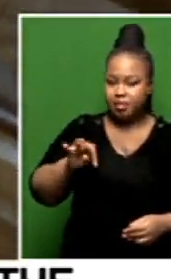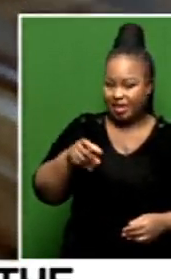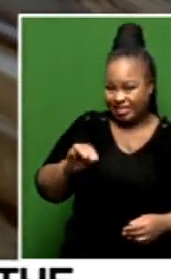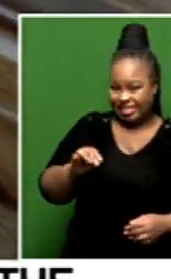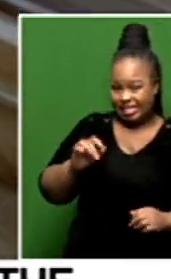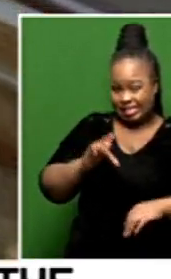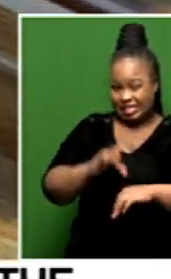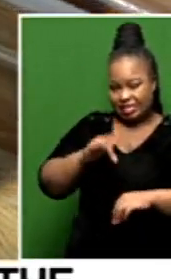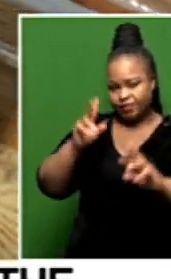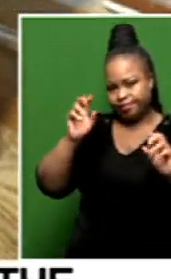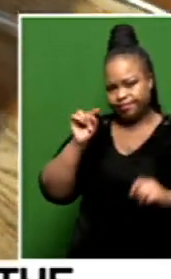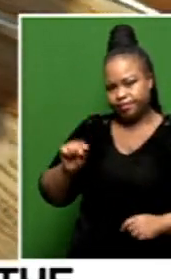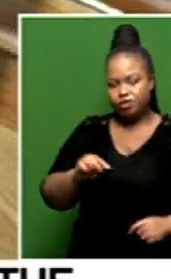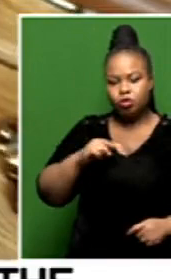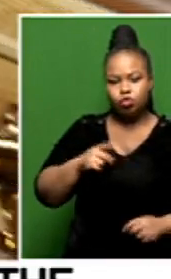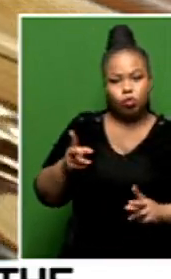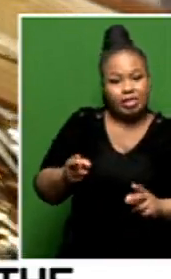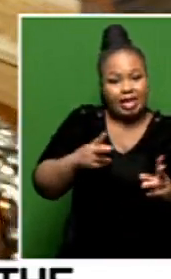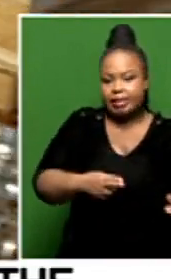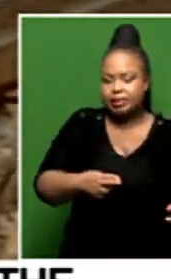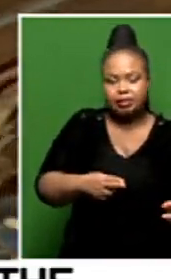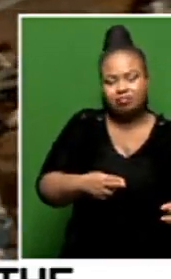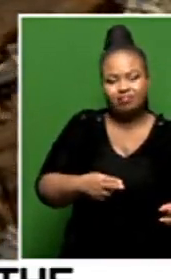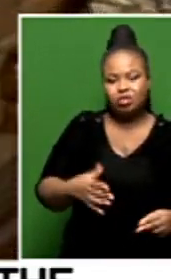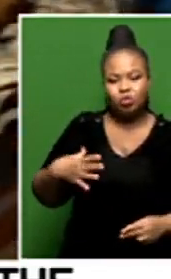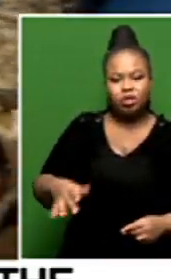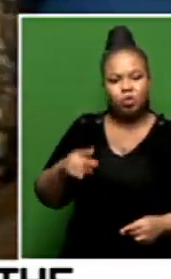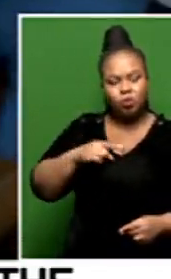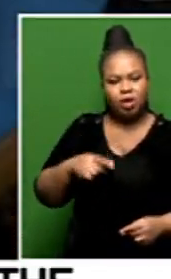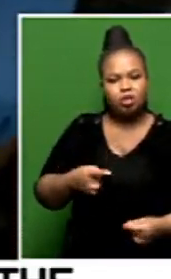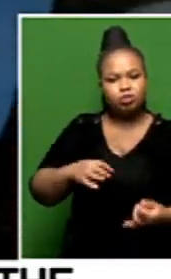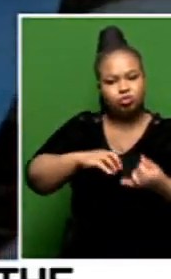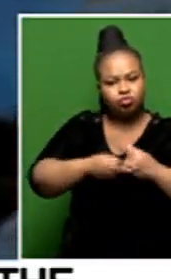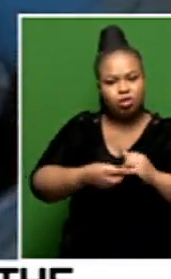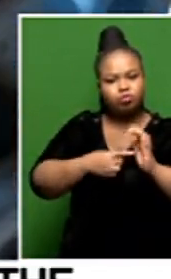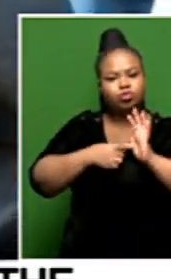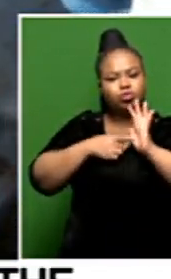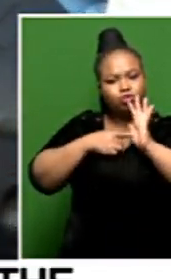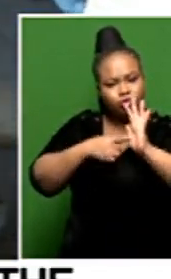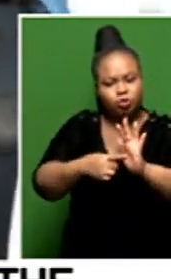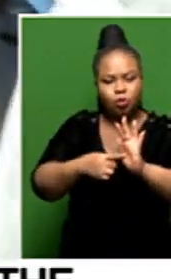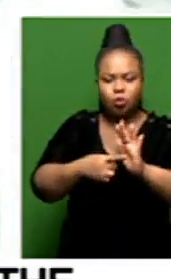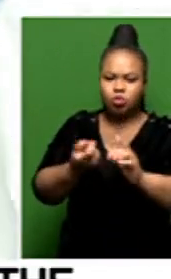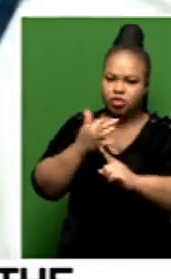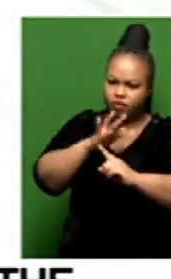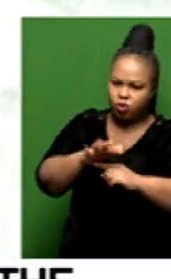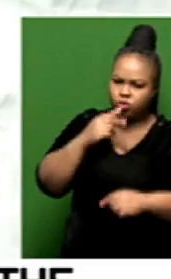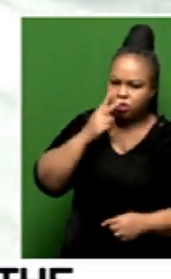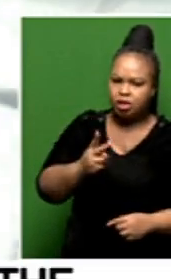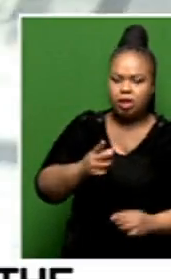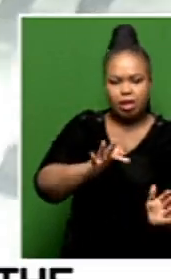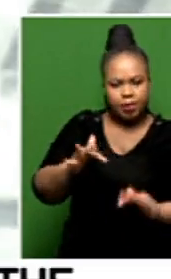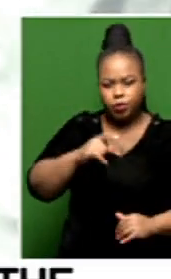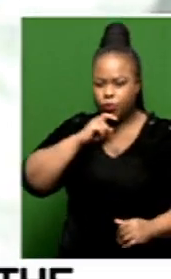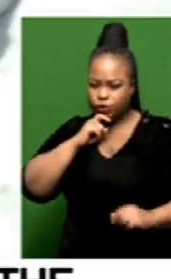of things in terms of editing, you know, and being able to portray this kind of visual to say, okay, this is how we're